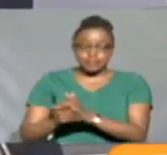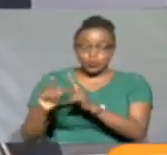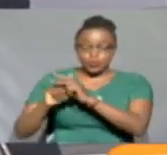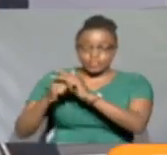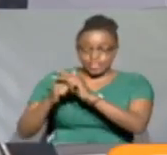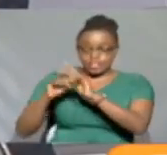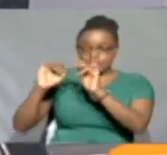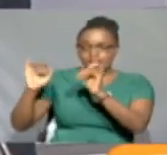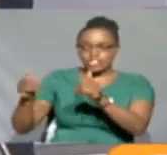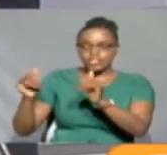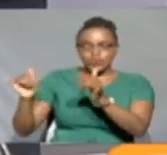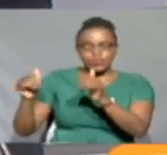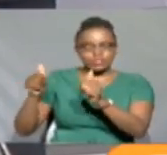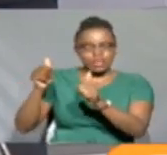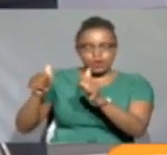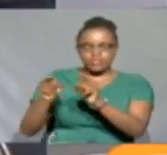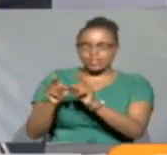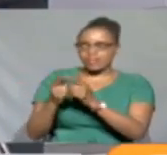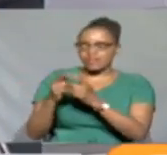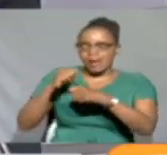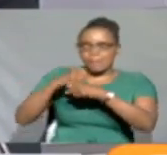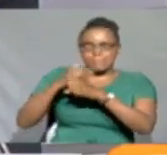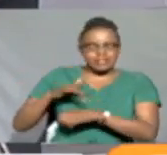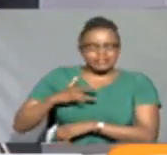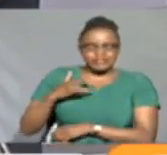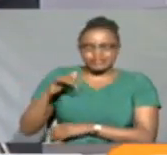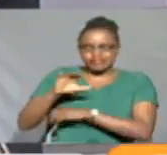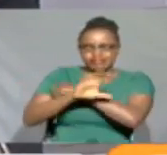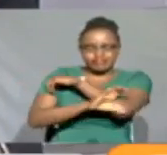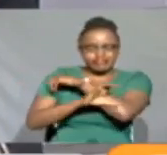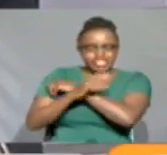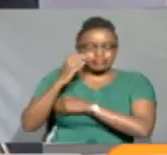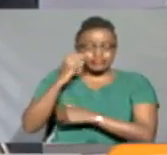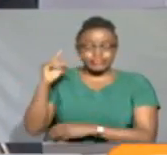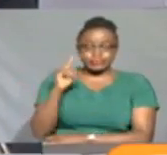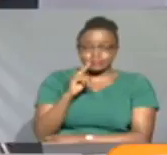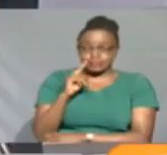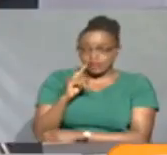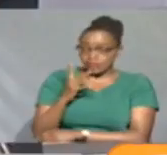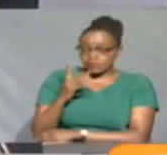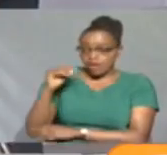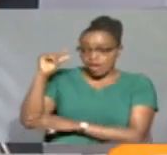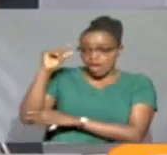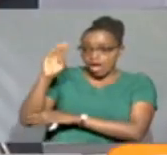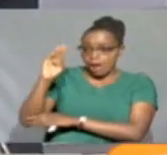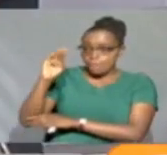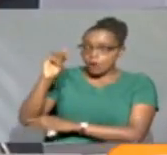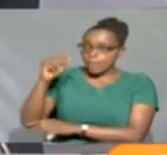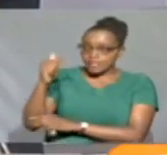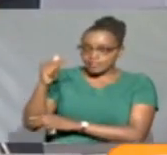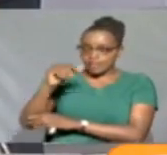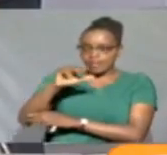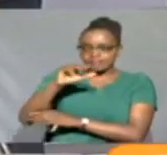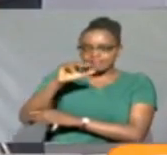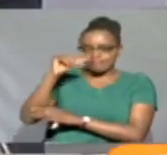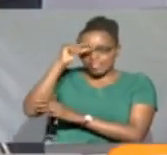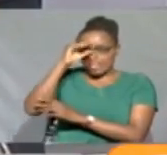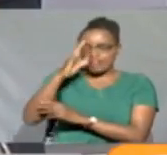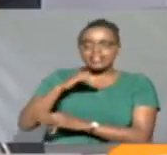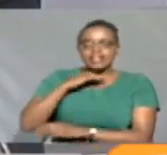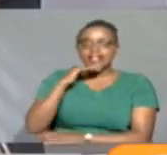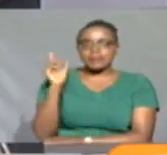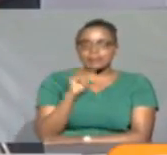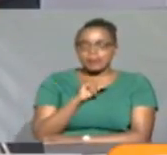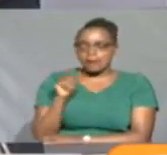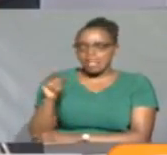We begin with the news that has dampened the mood of the nation this evening. Bomet Governor Dr. Joyce Cherono Laboso has died. The